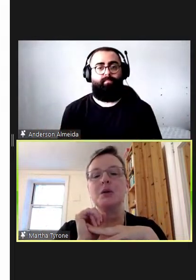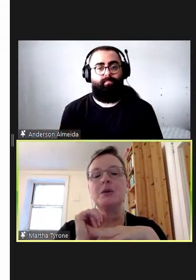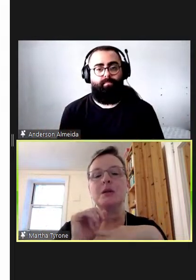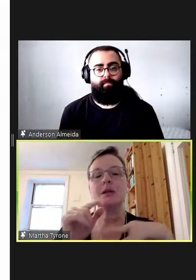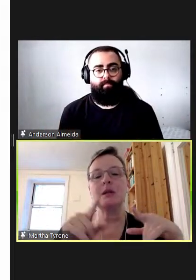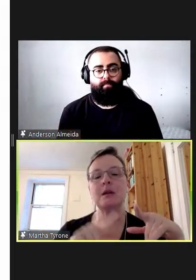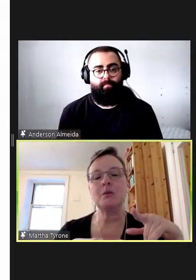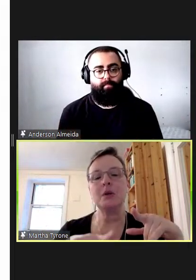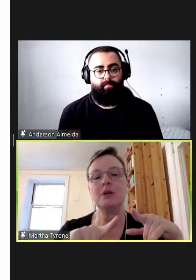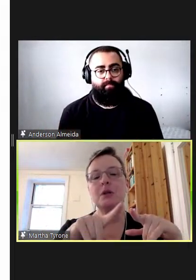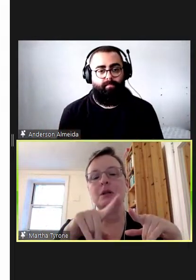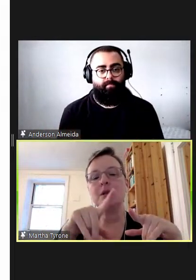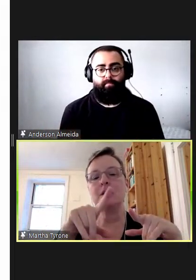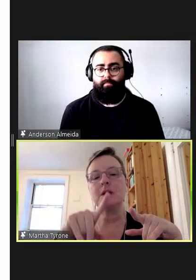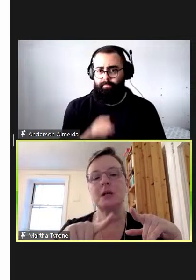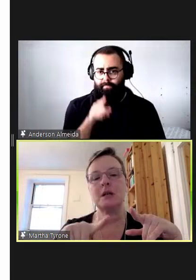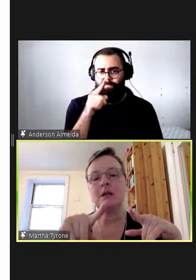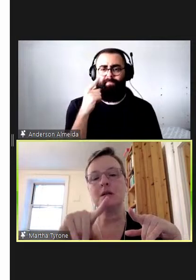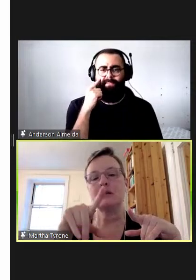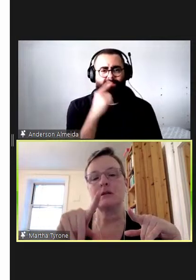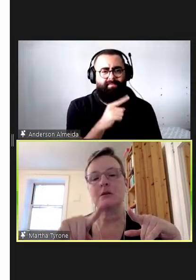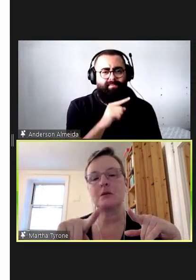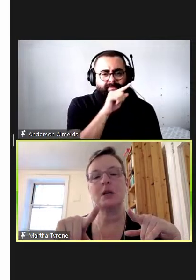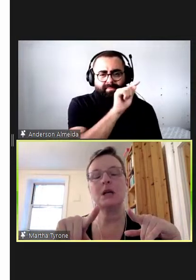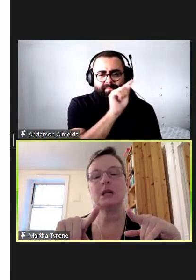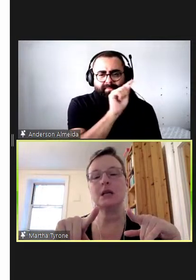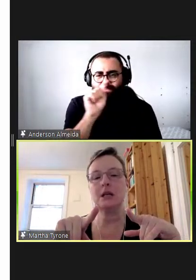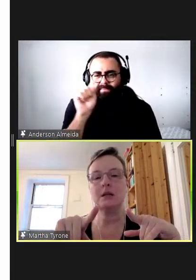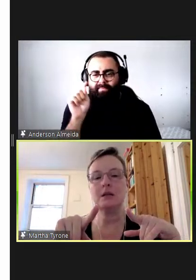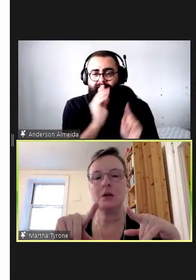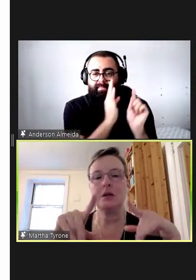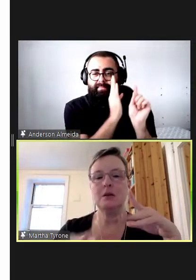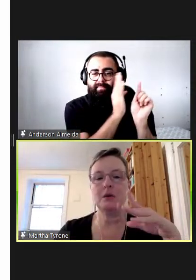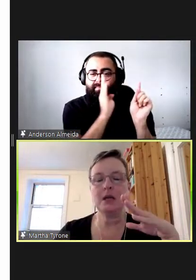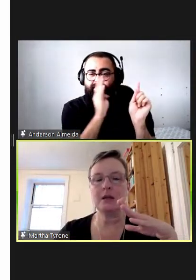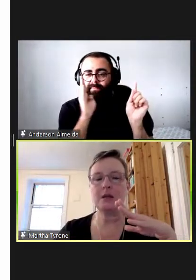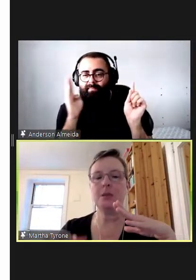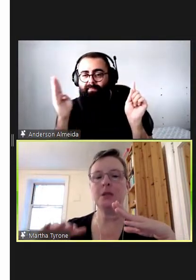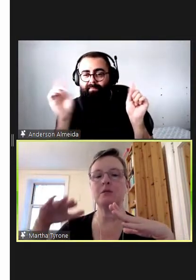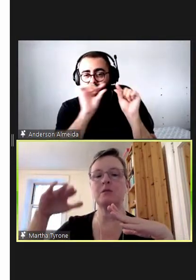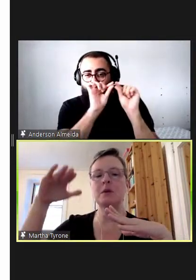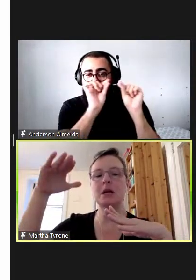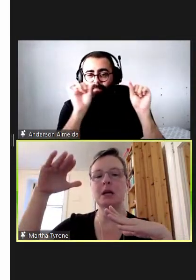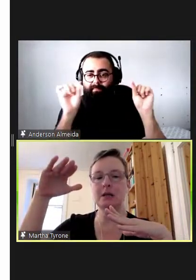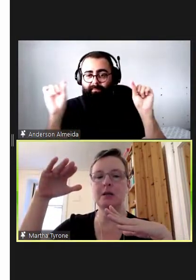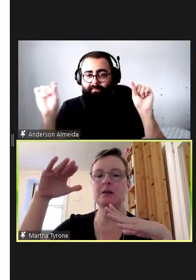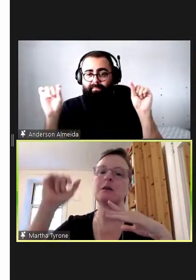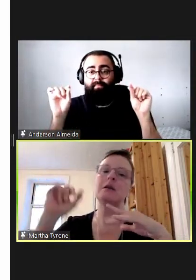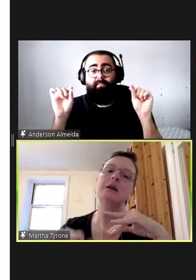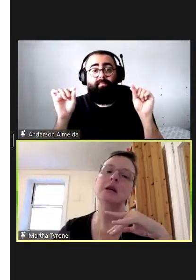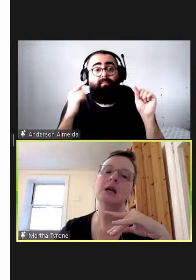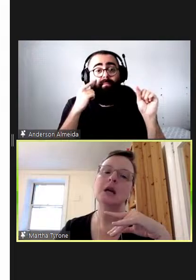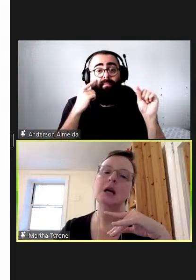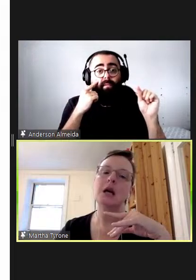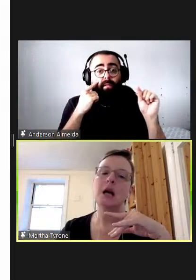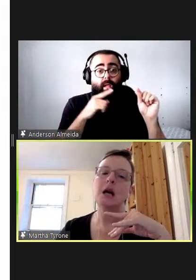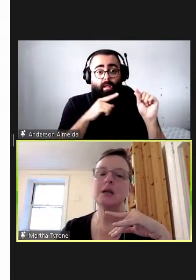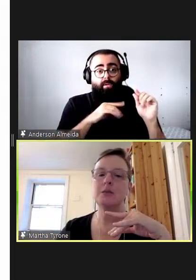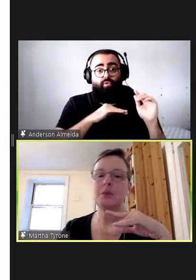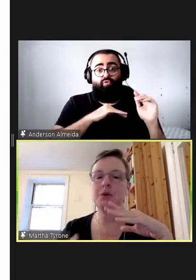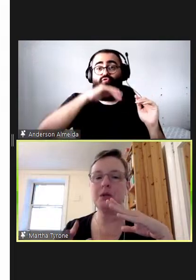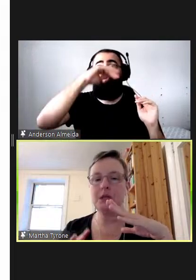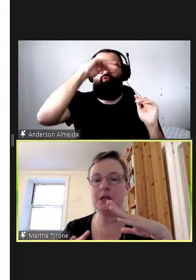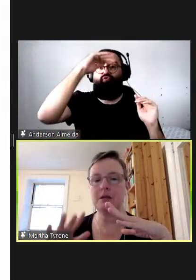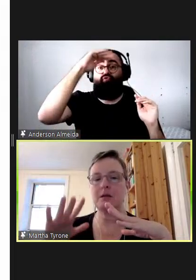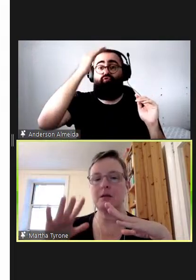So you can see when you look at the dotted gray line, you get this big rise as